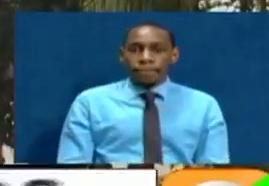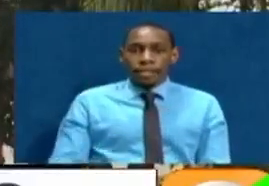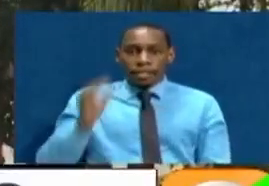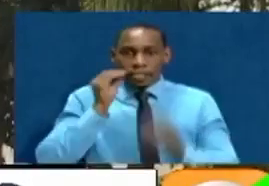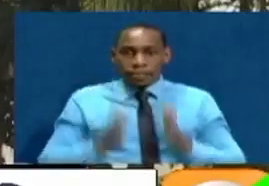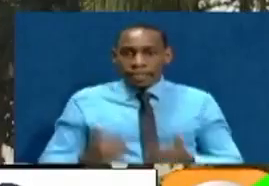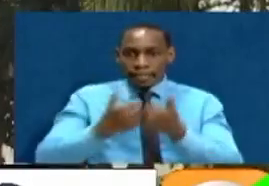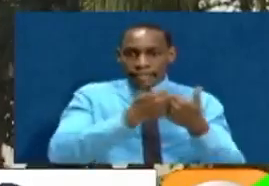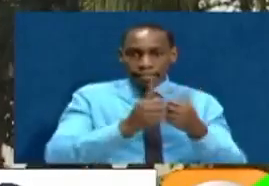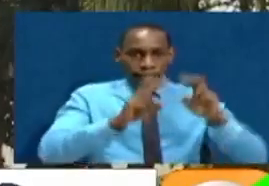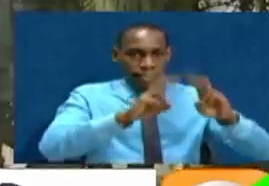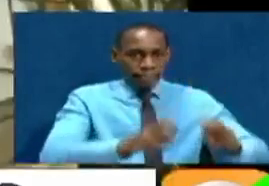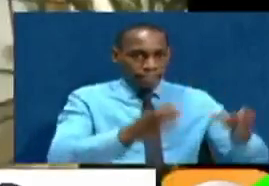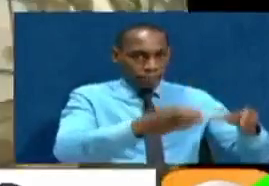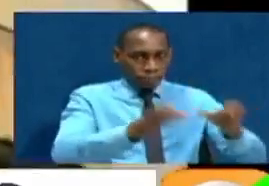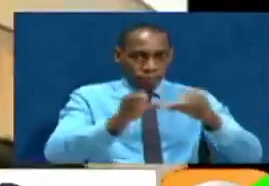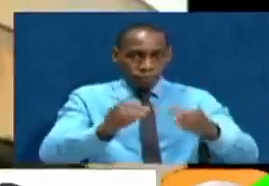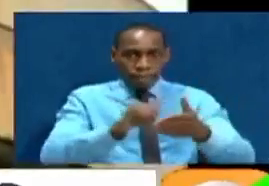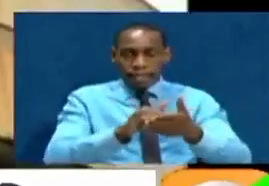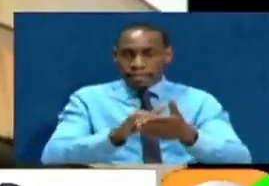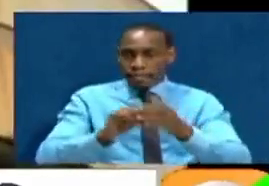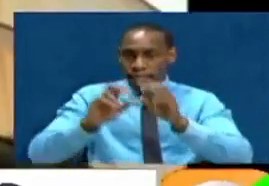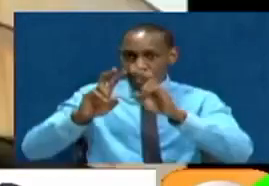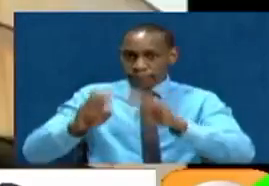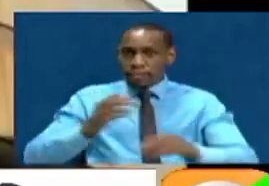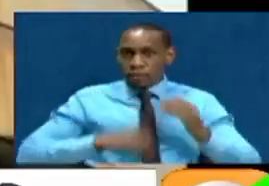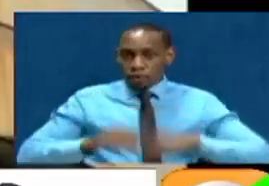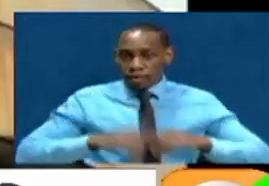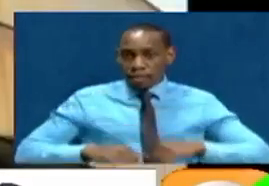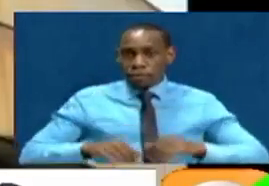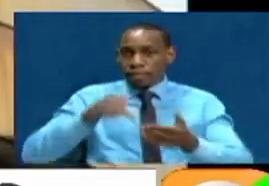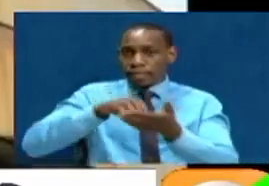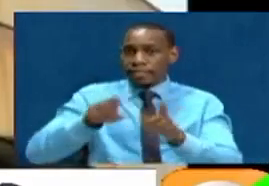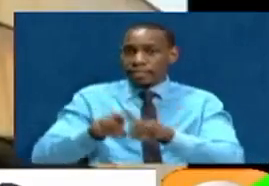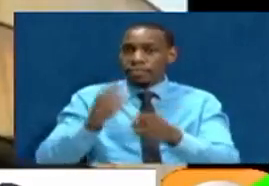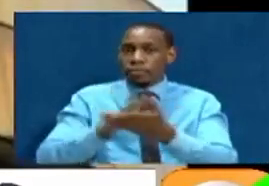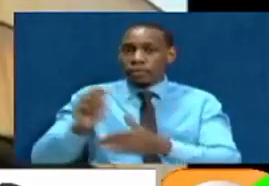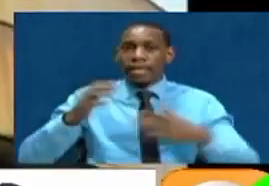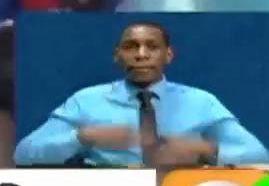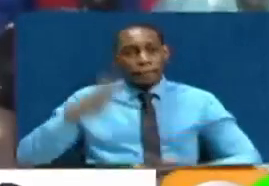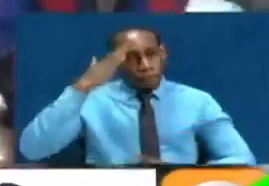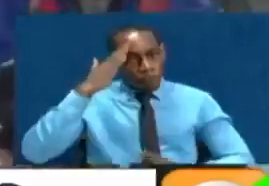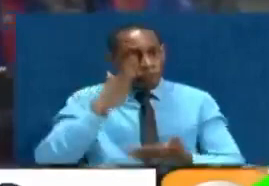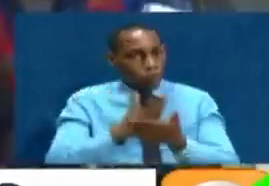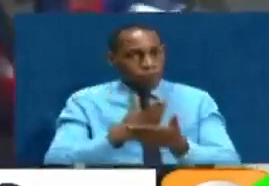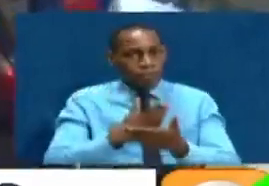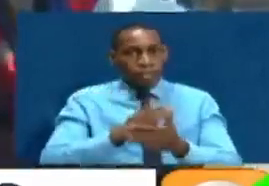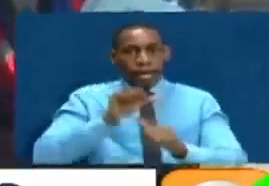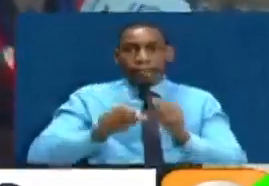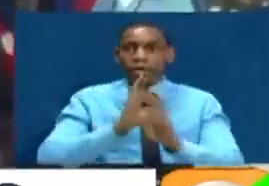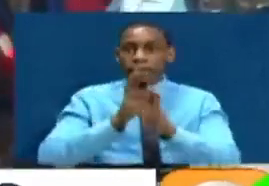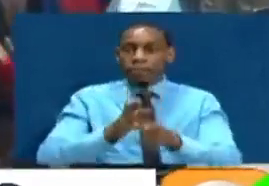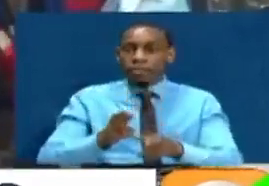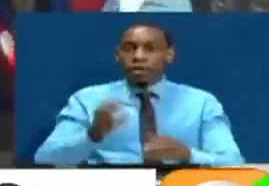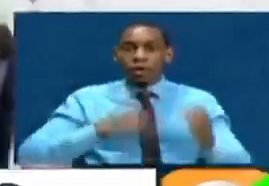Muturi further challenged investigative agencies to look into the graft allegations and ensure Kenyans know the truth about reports